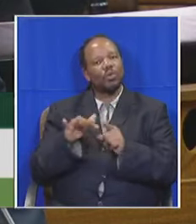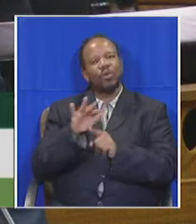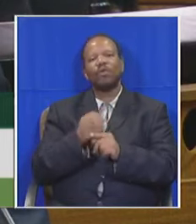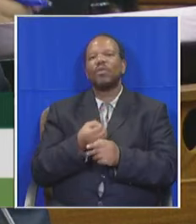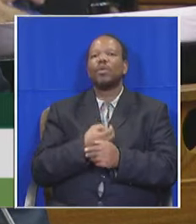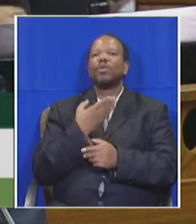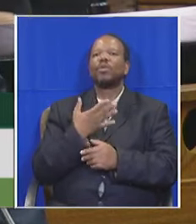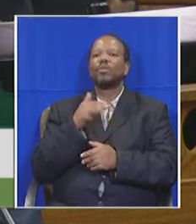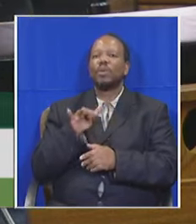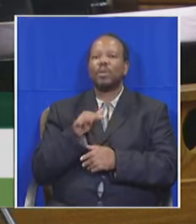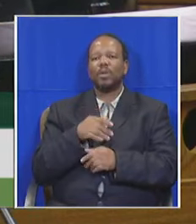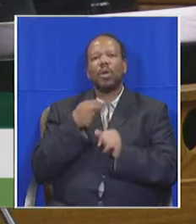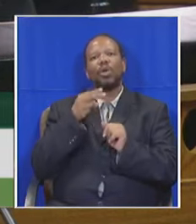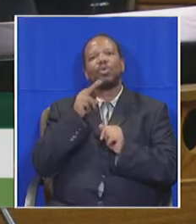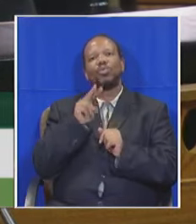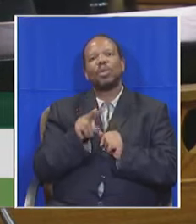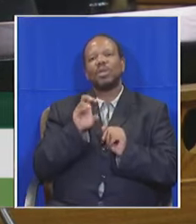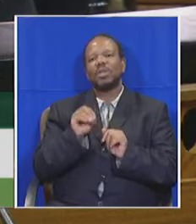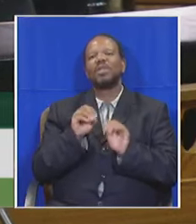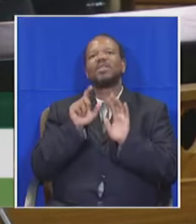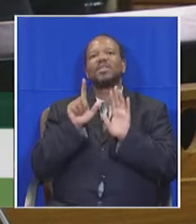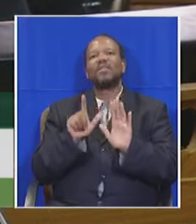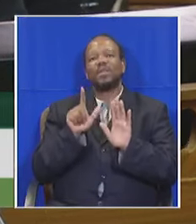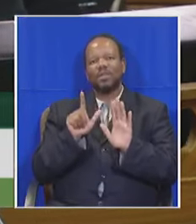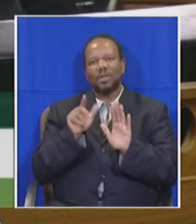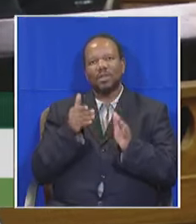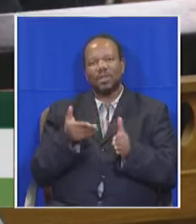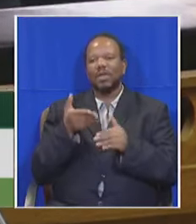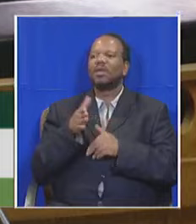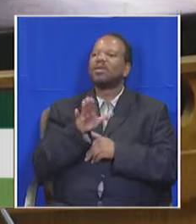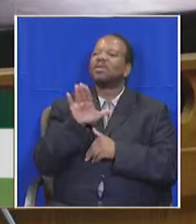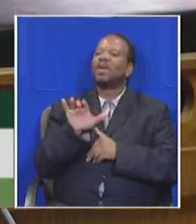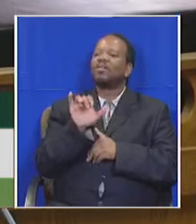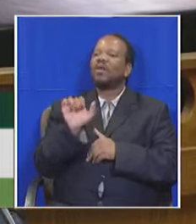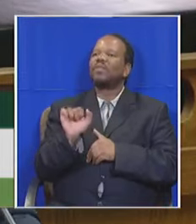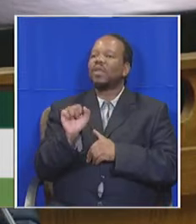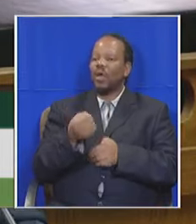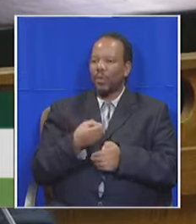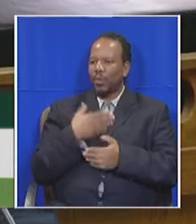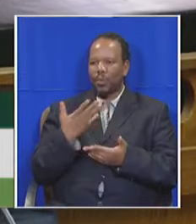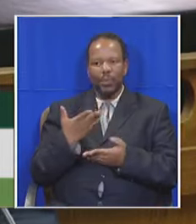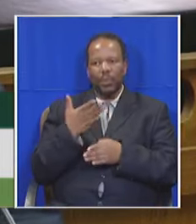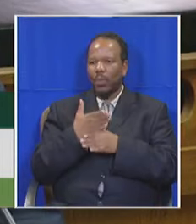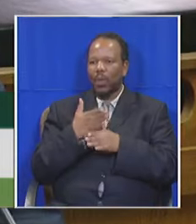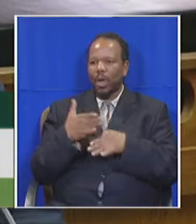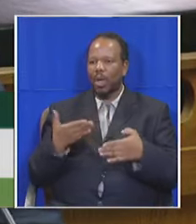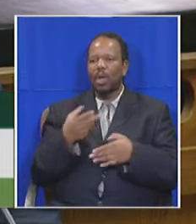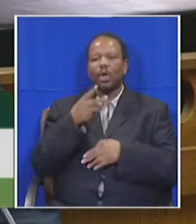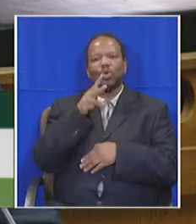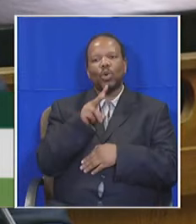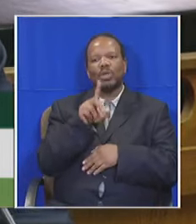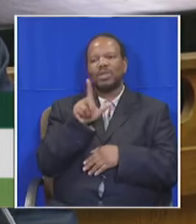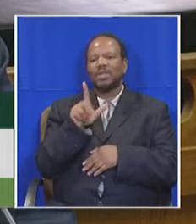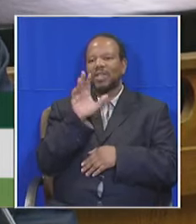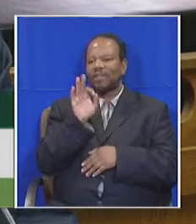Africans. In 2017, the youth of South Africa are faced with high unemployment, 27%, stunted